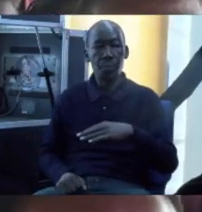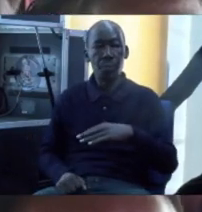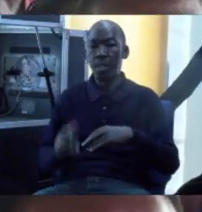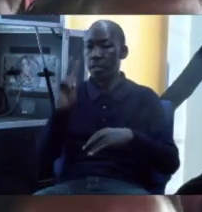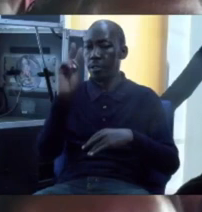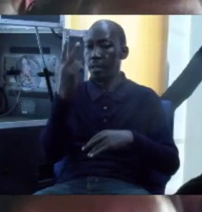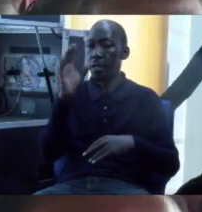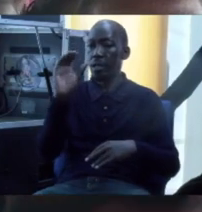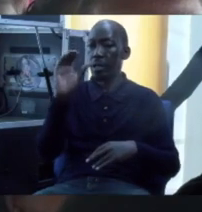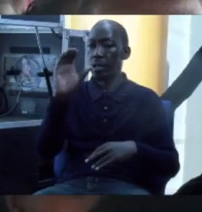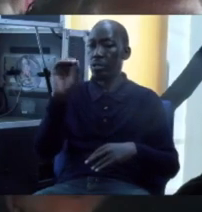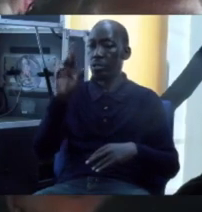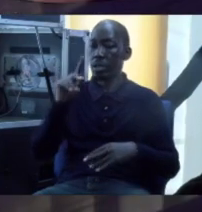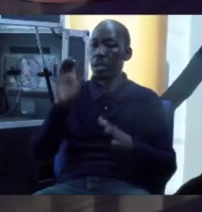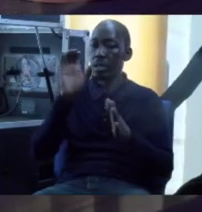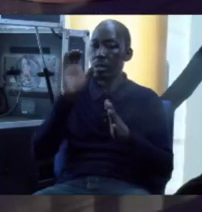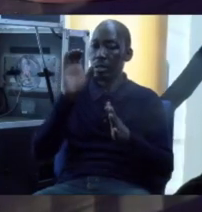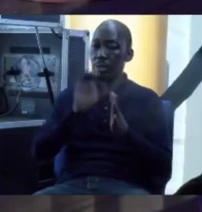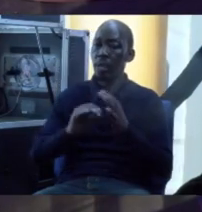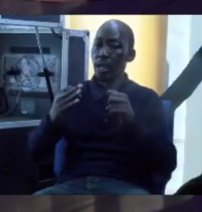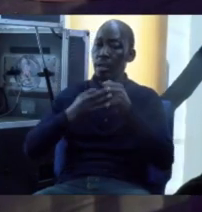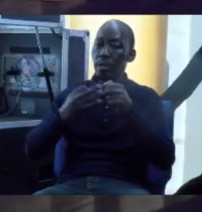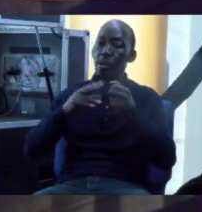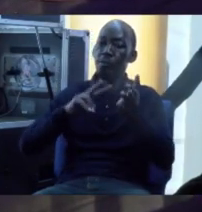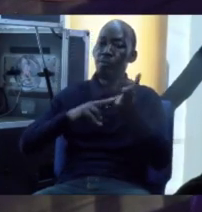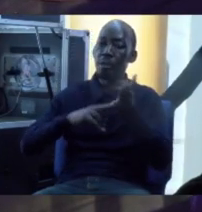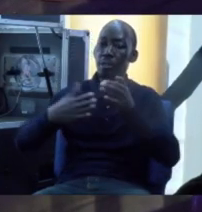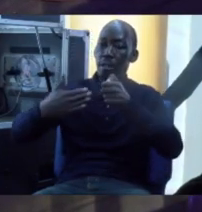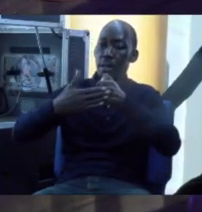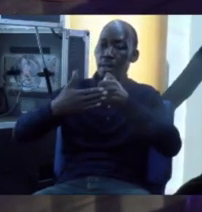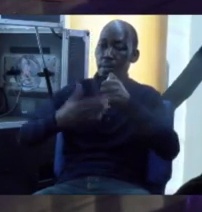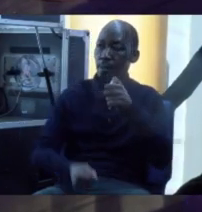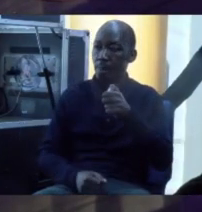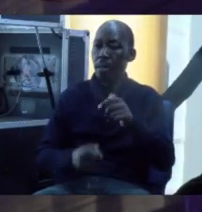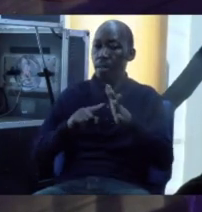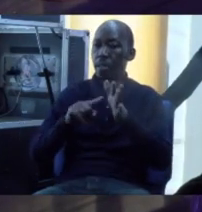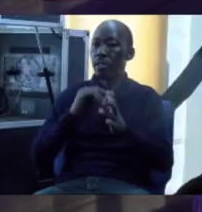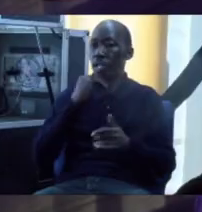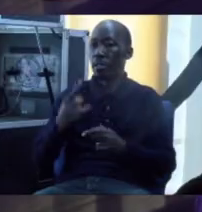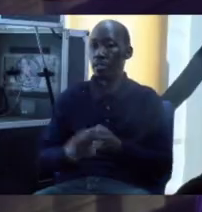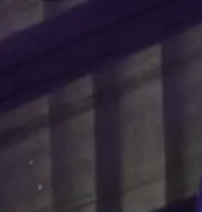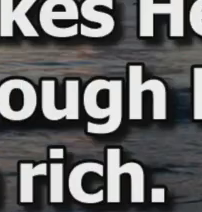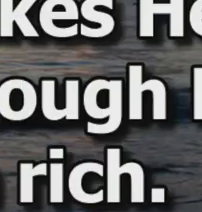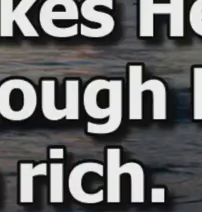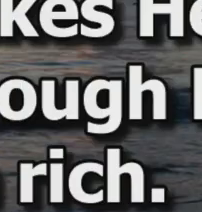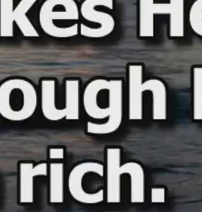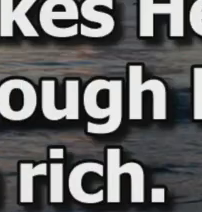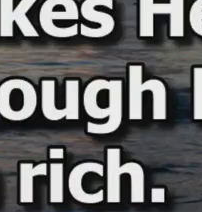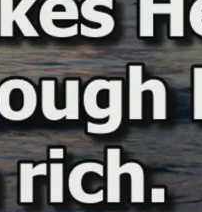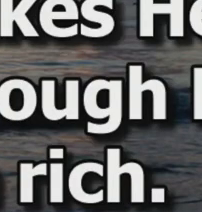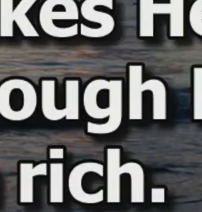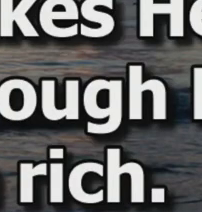2 Corinthians chapter 8 verse 9. Wa Korintho wa pili 8 mstari wa 9. It says. Yasema. For you